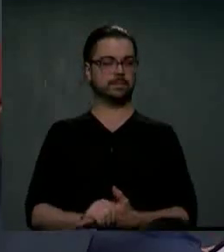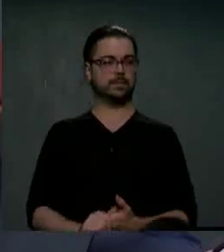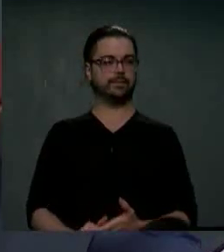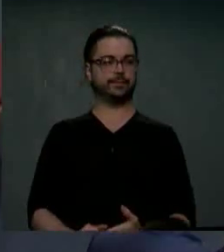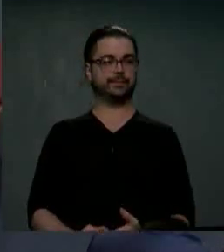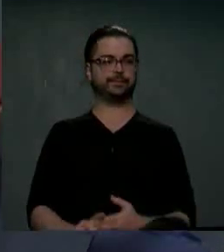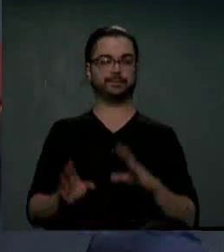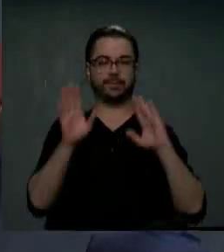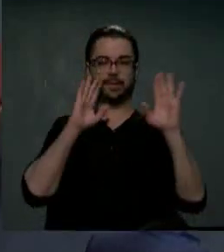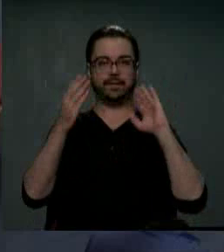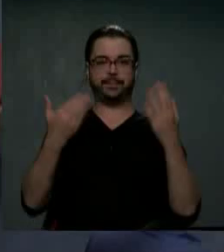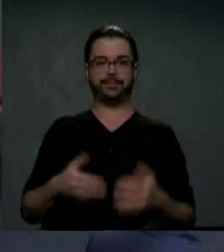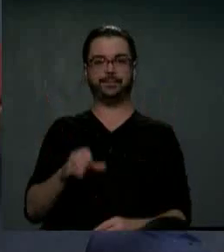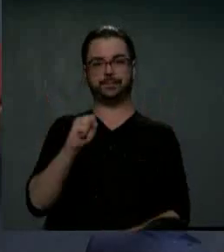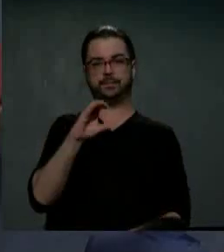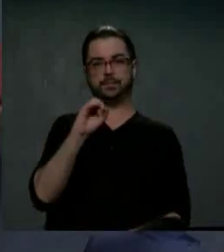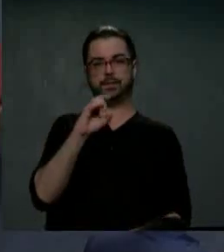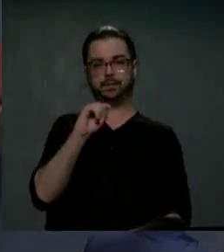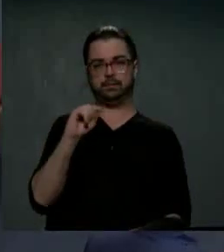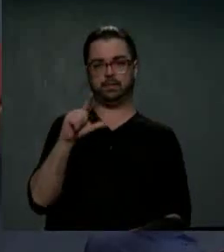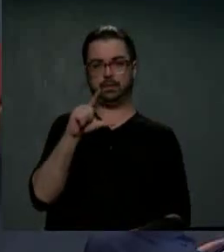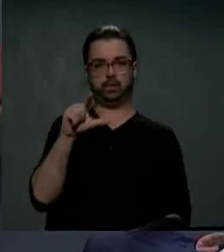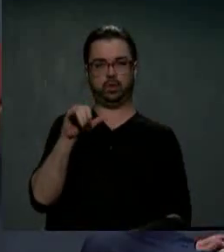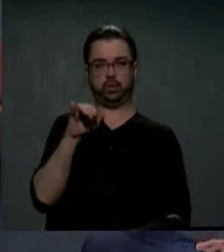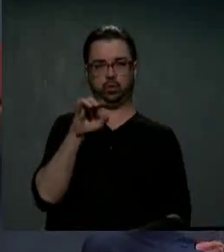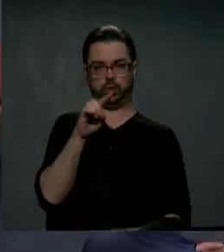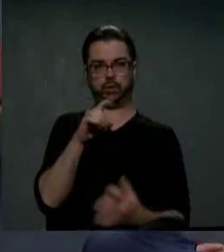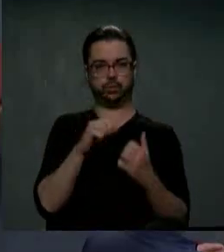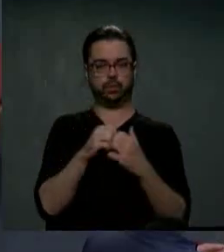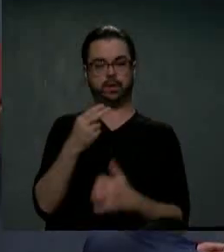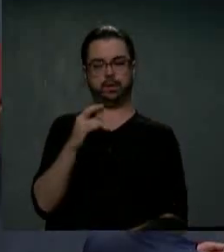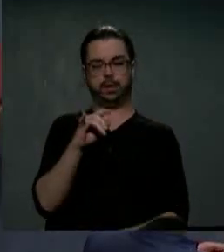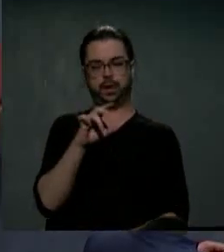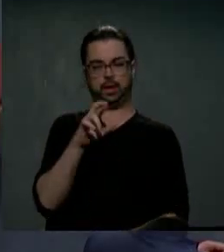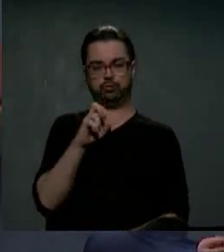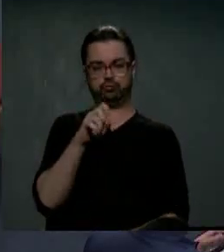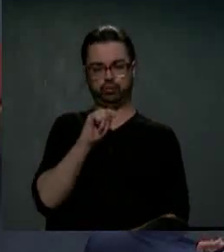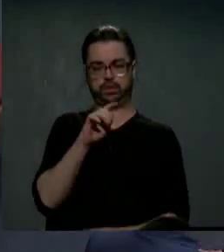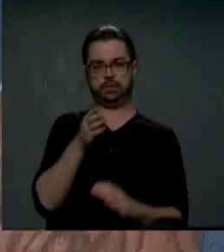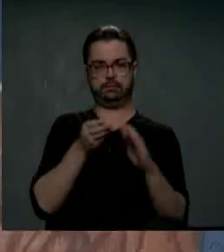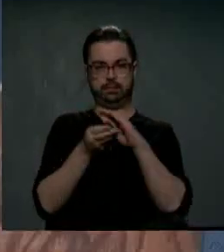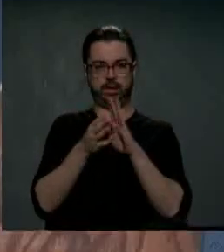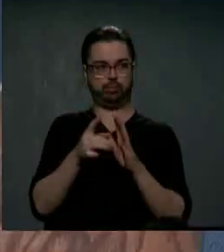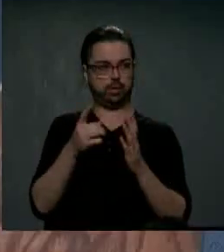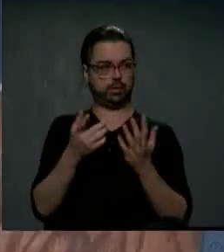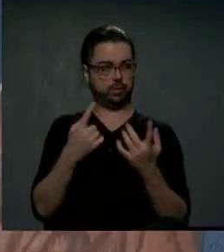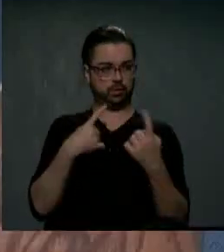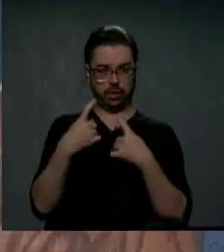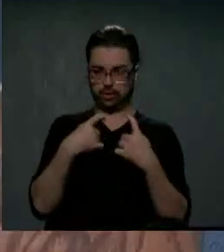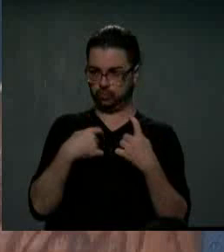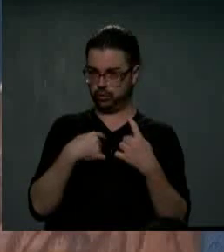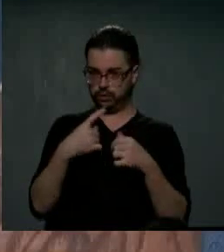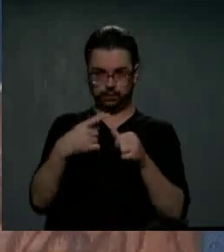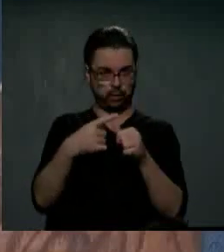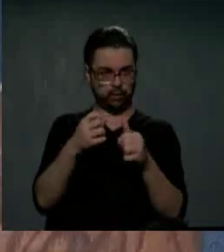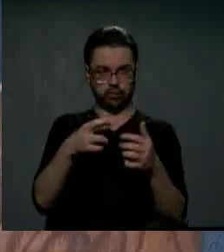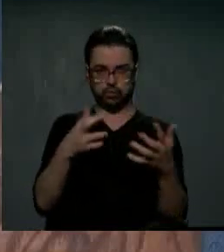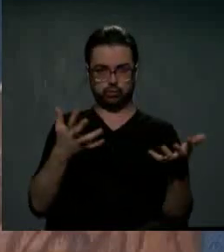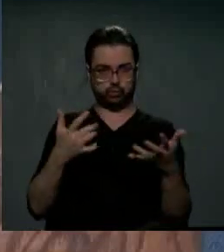Hi, I'm Scott Loy with Hillcrest Little Bakery. So, do you ask questions first, or?